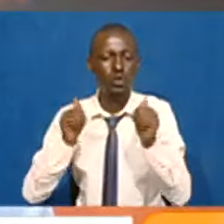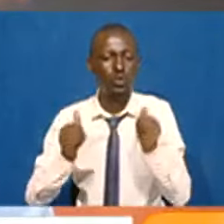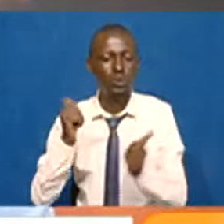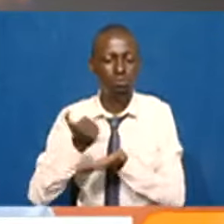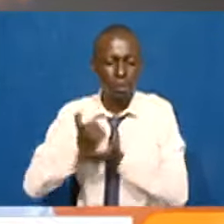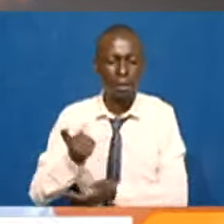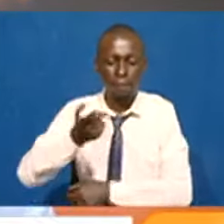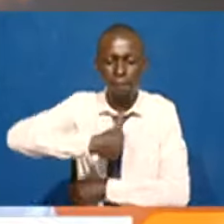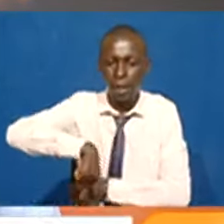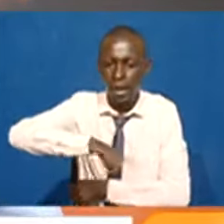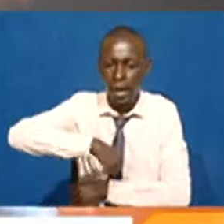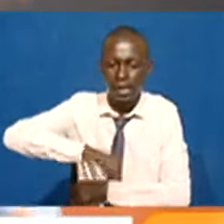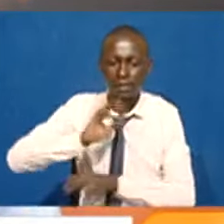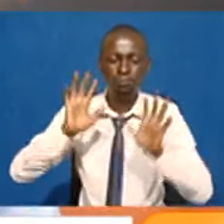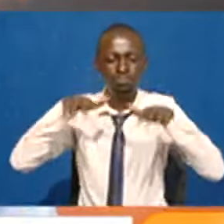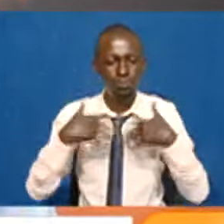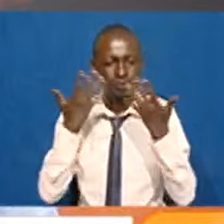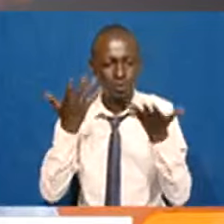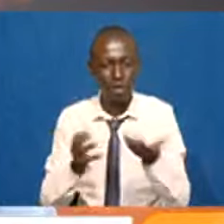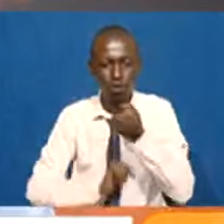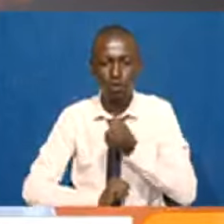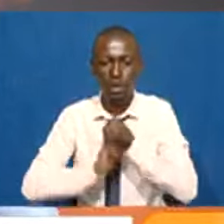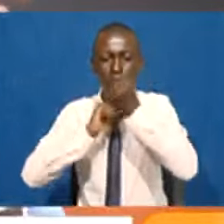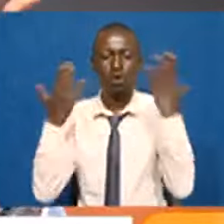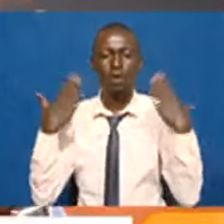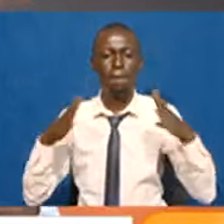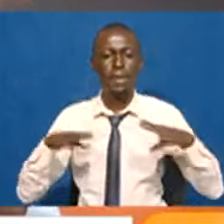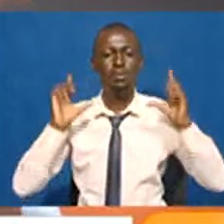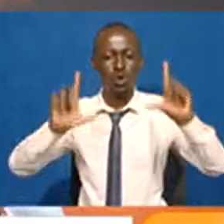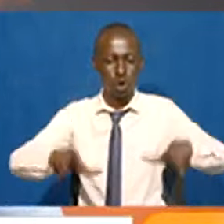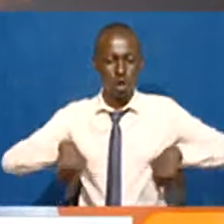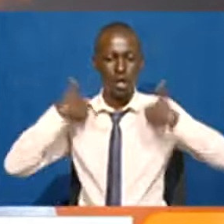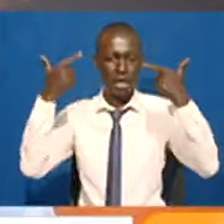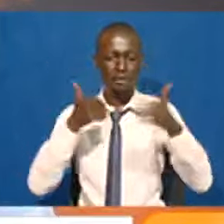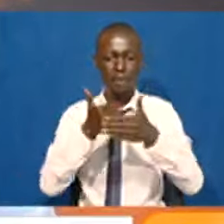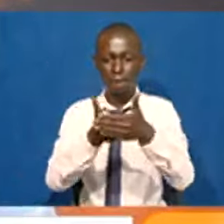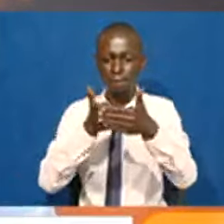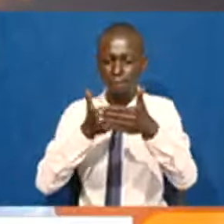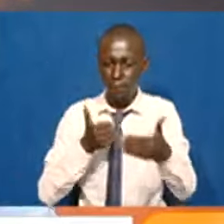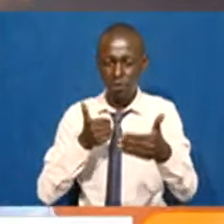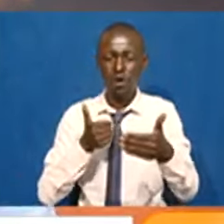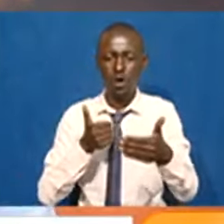us in terms of livelihoods before